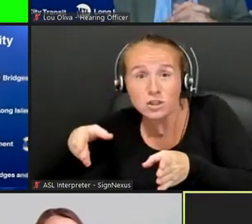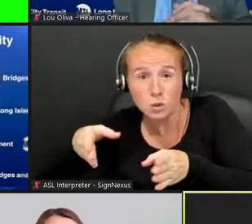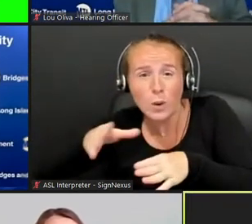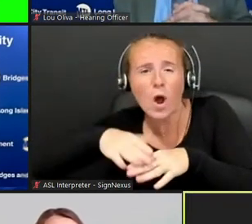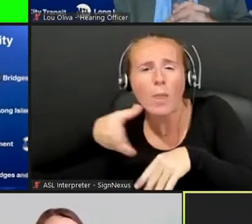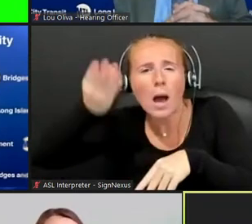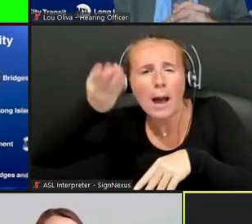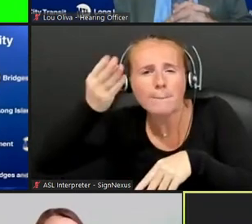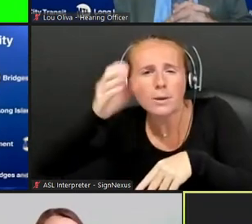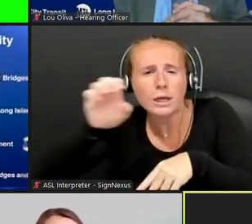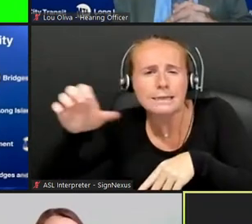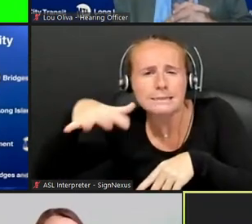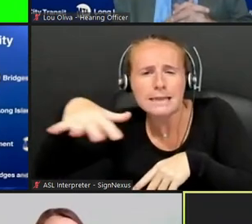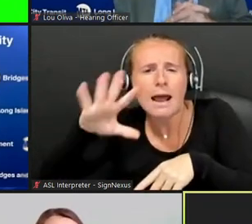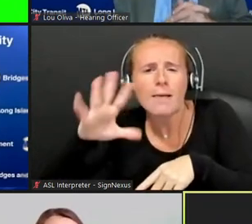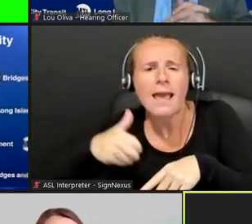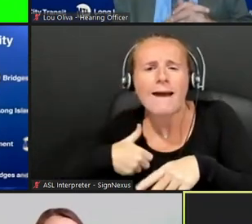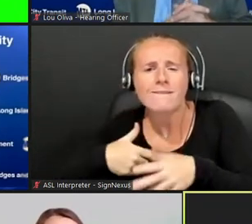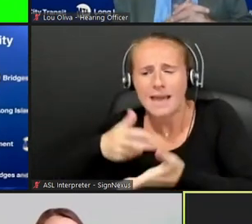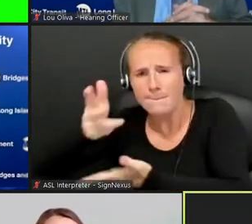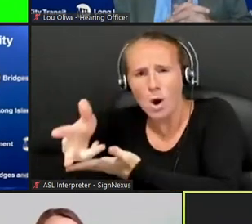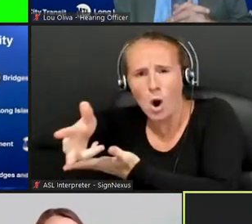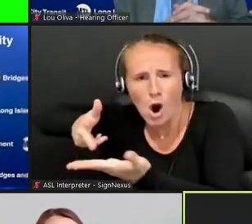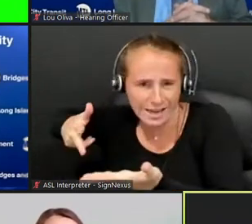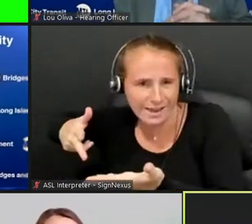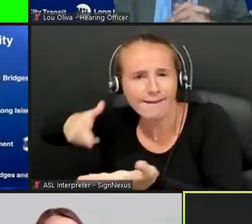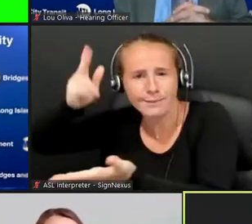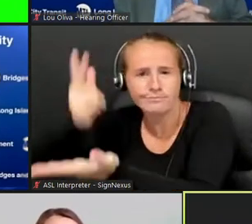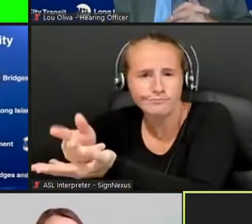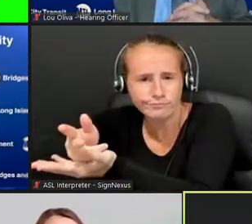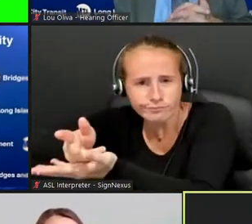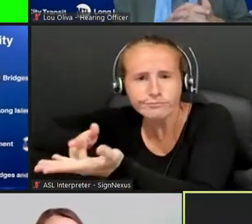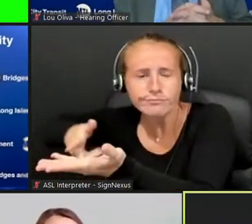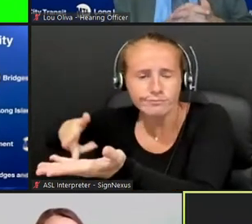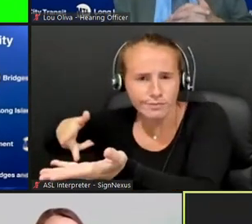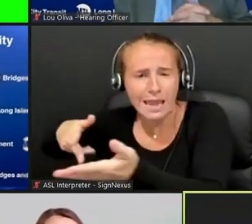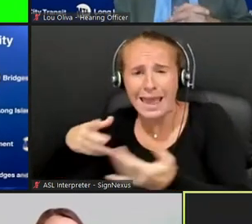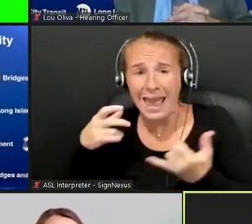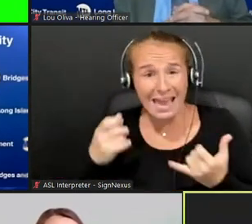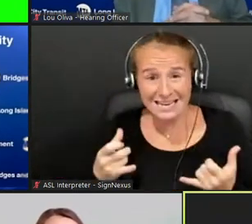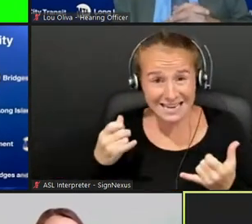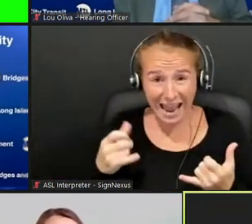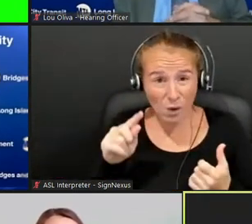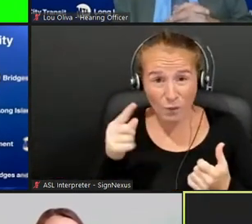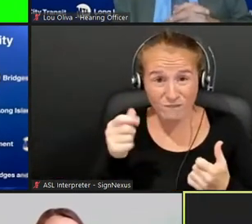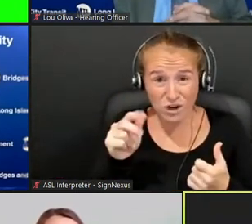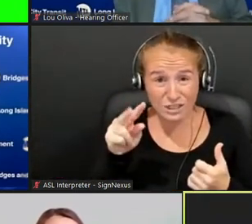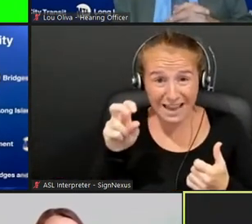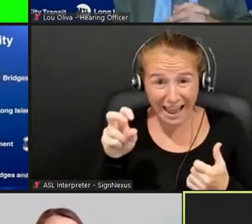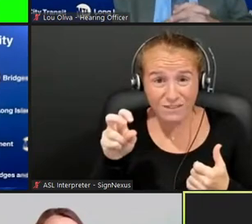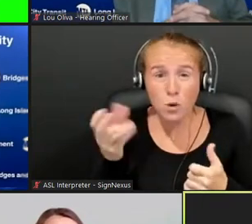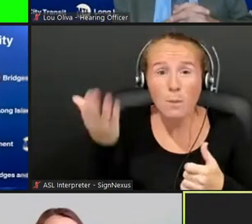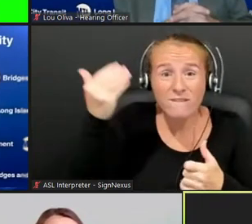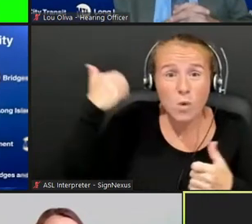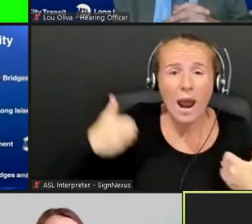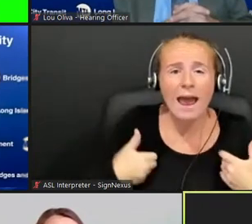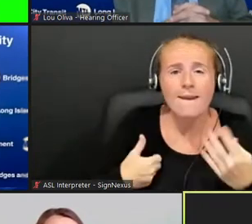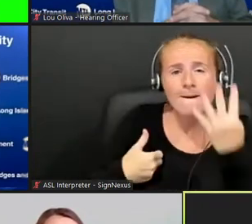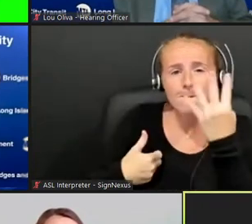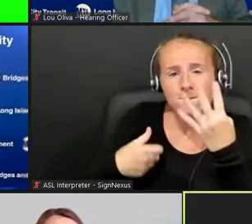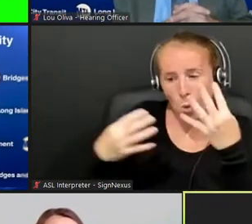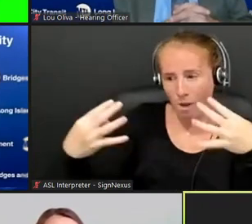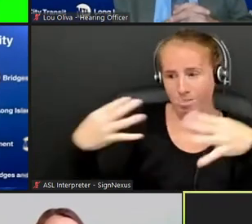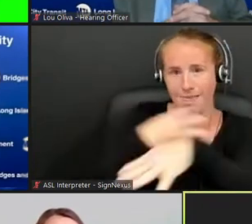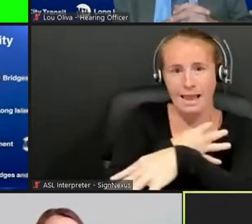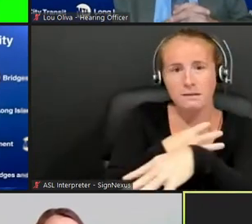East Side is a parking Lane and all of a sudden First Avenue they had four lanes is